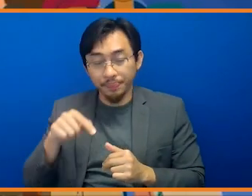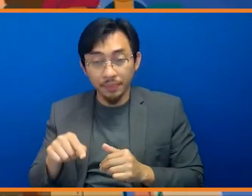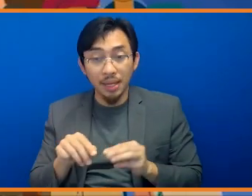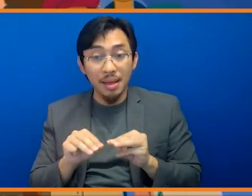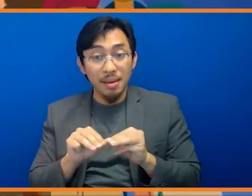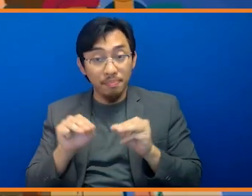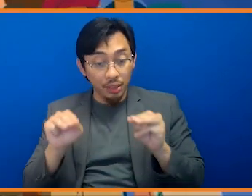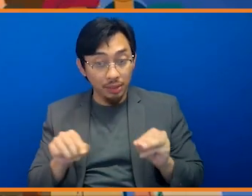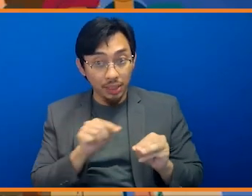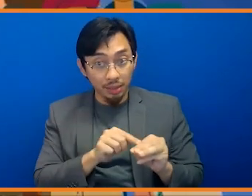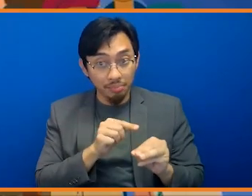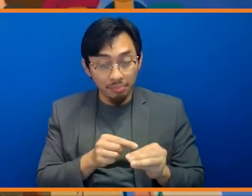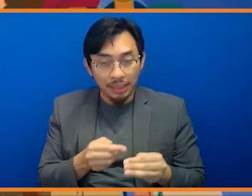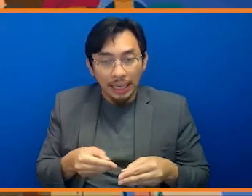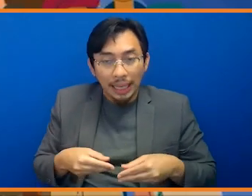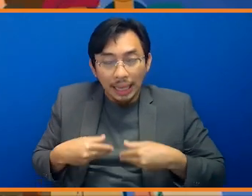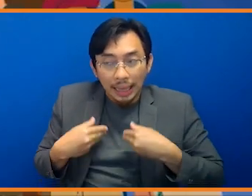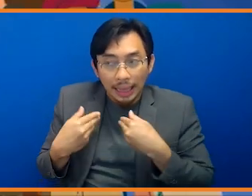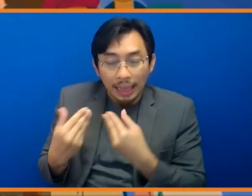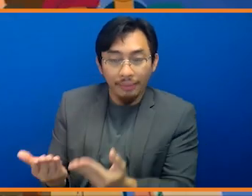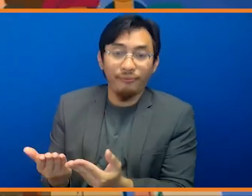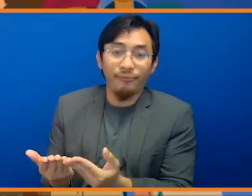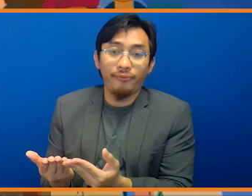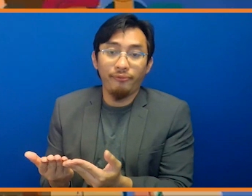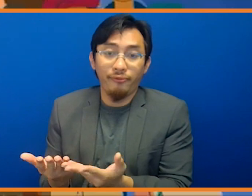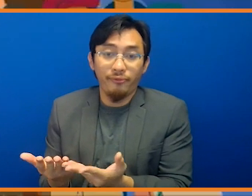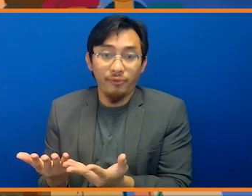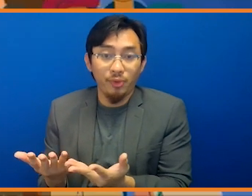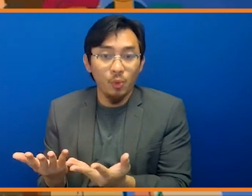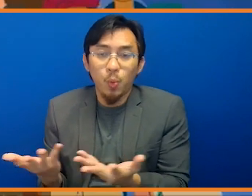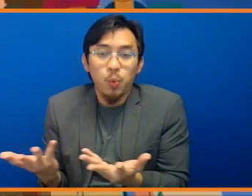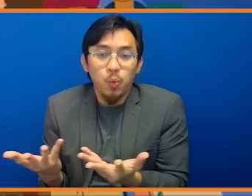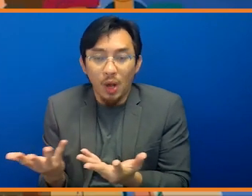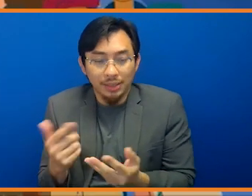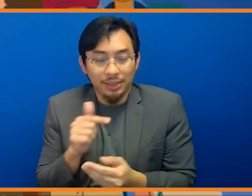And museums offer what